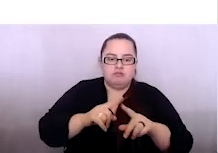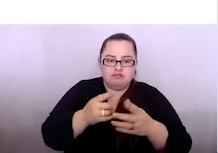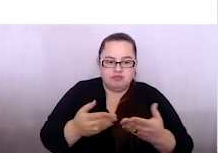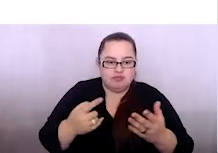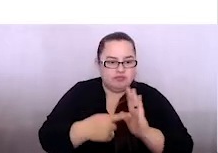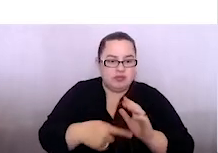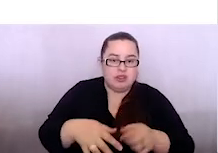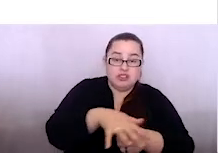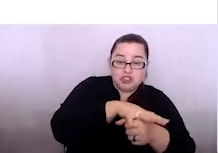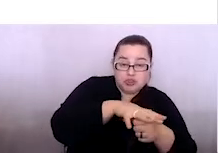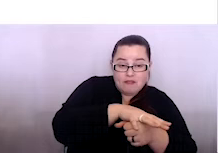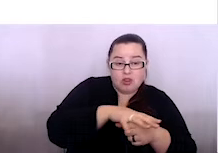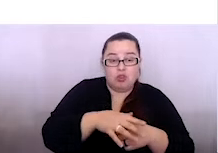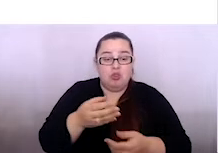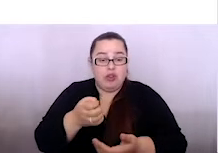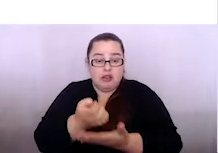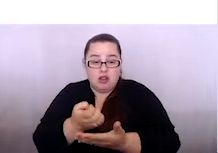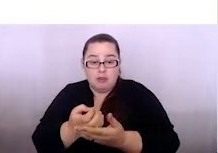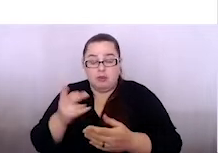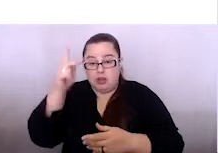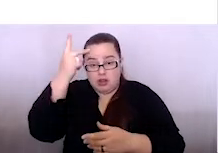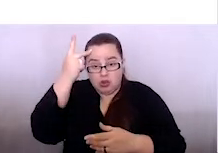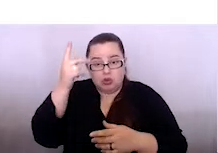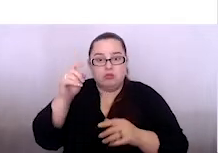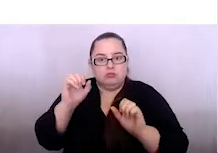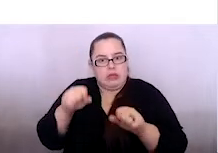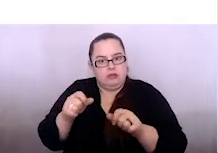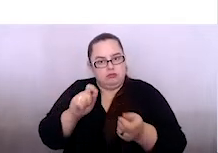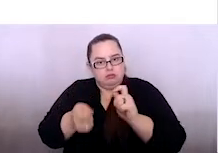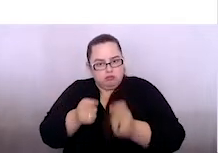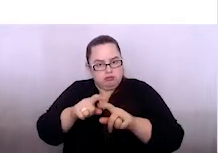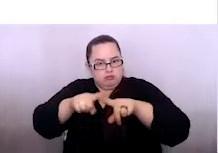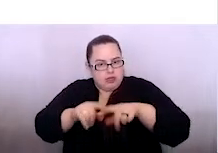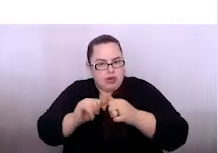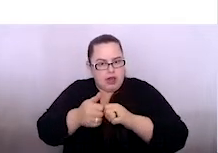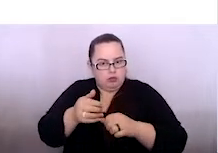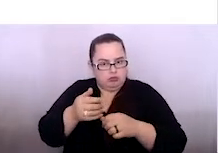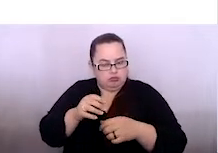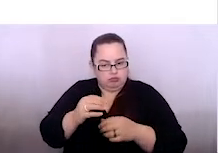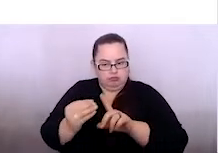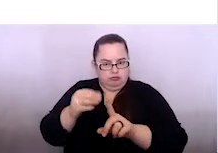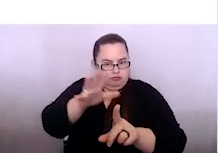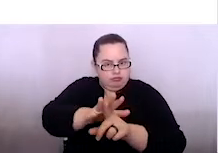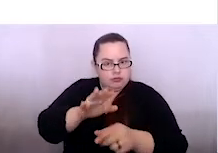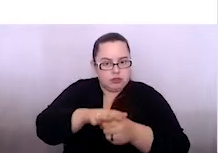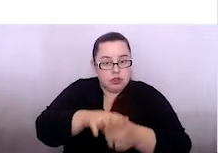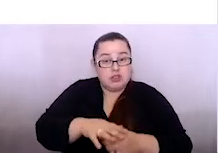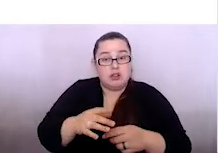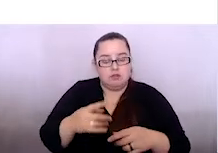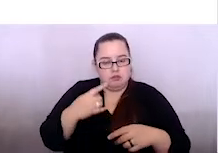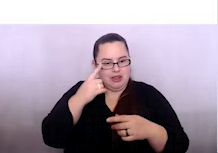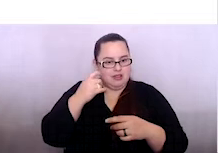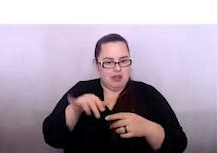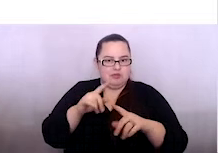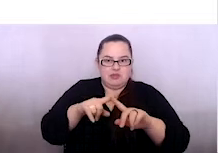political. And for this reason, they are likely to be exposed to different types of stressful events. And